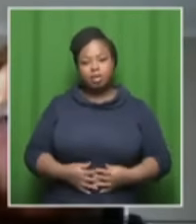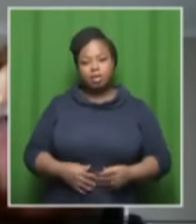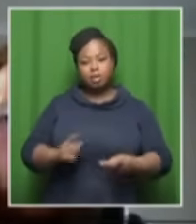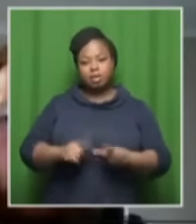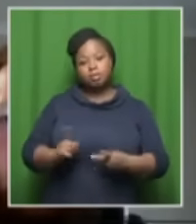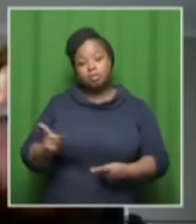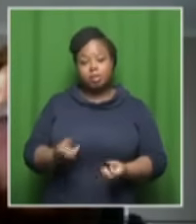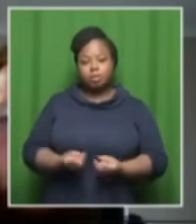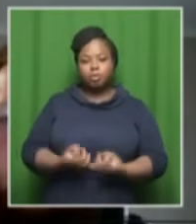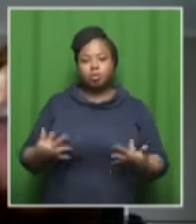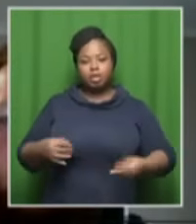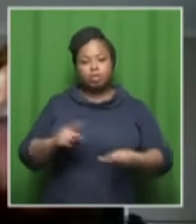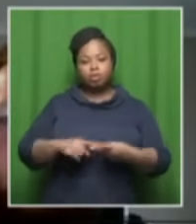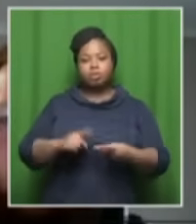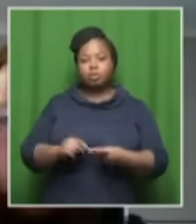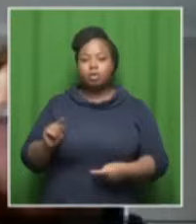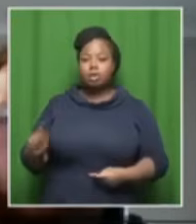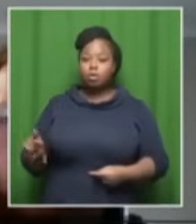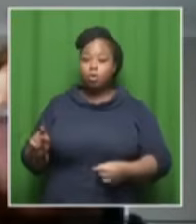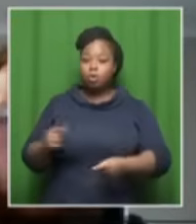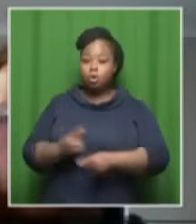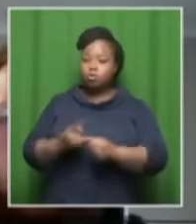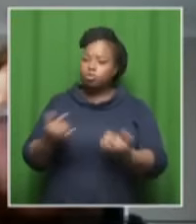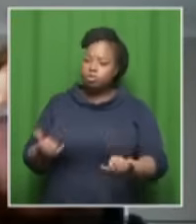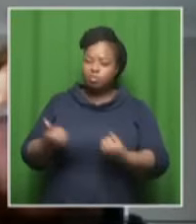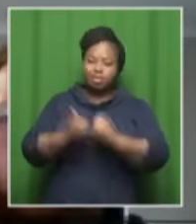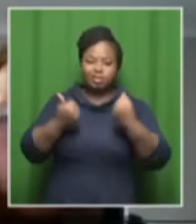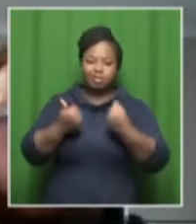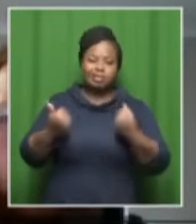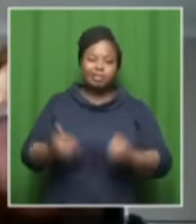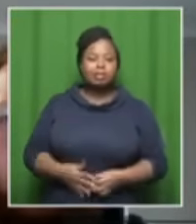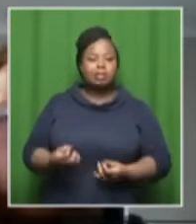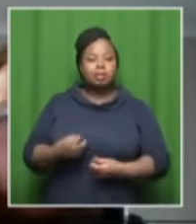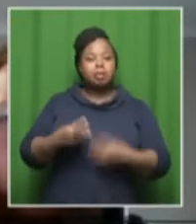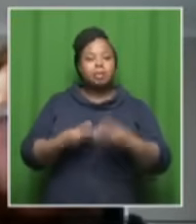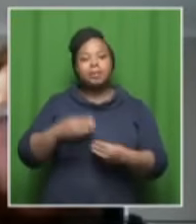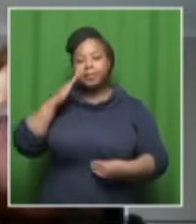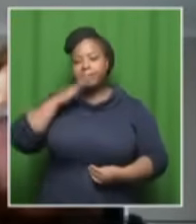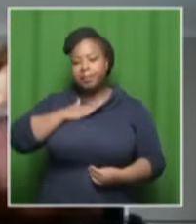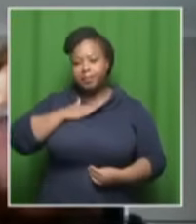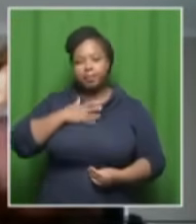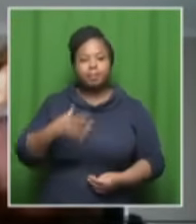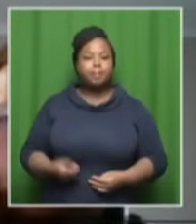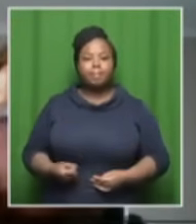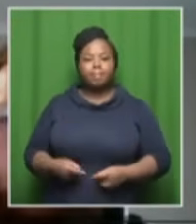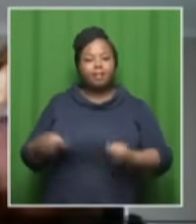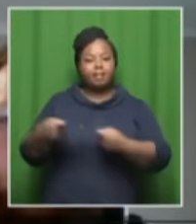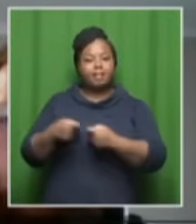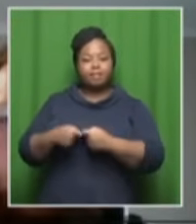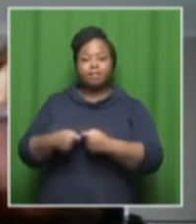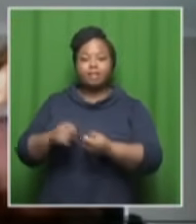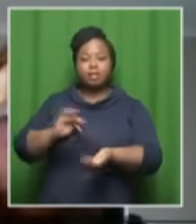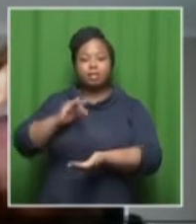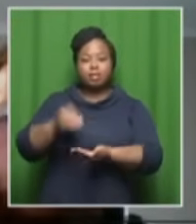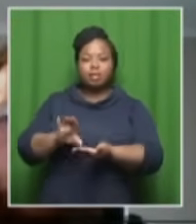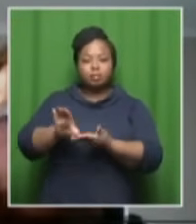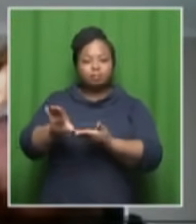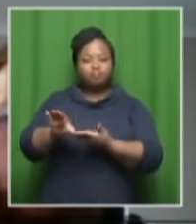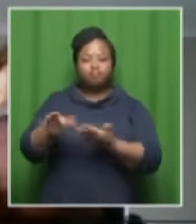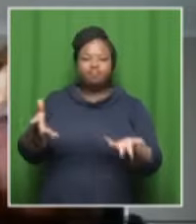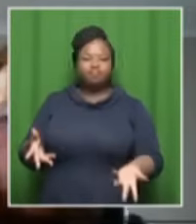young people face significant challenges, whether you're talking about unemployment, you know, the funding crisis in our